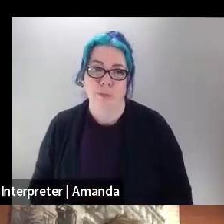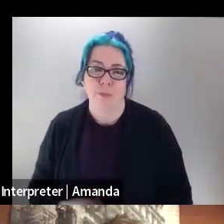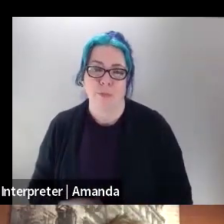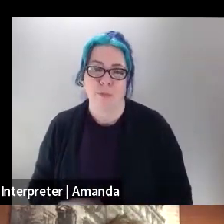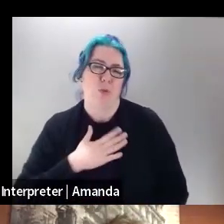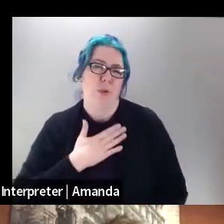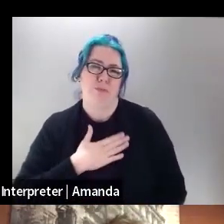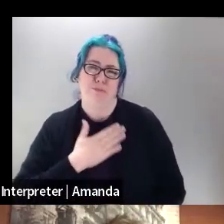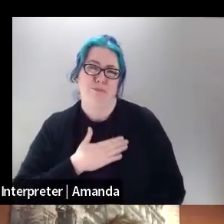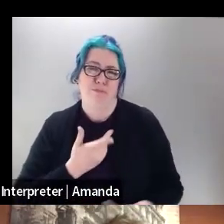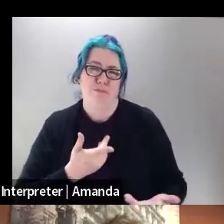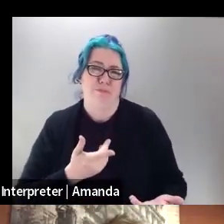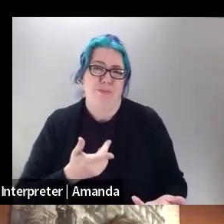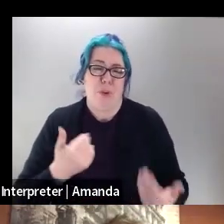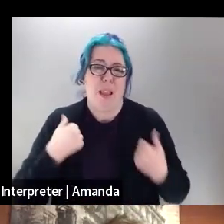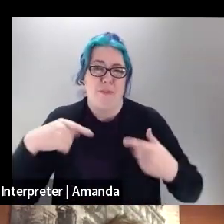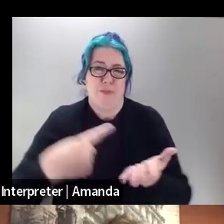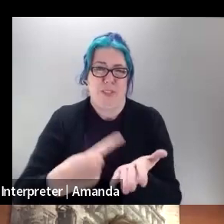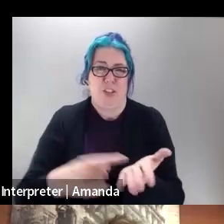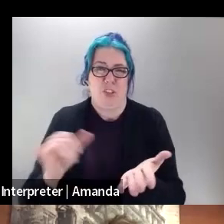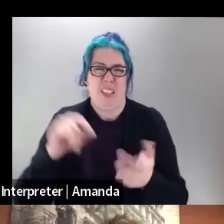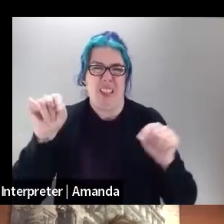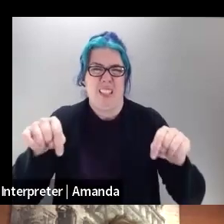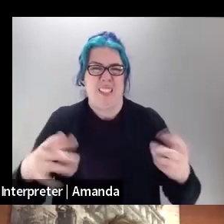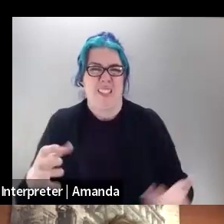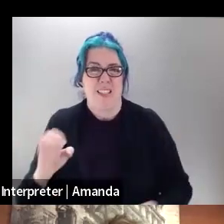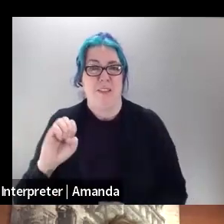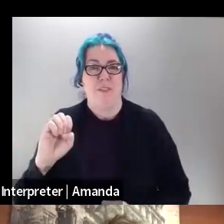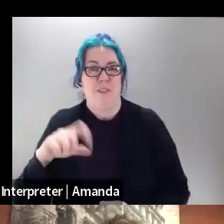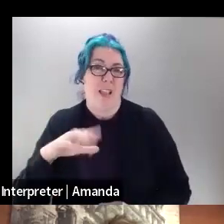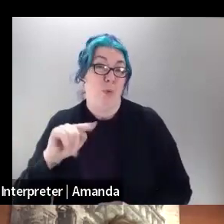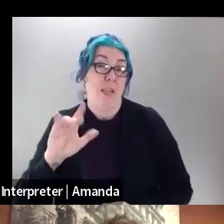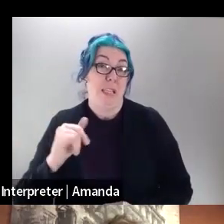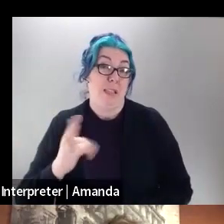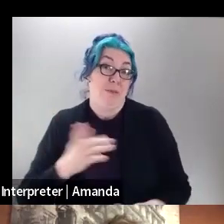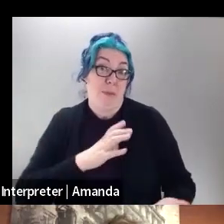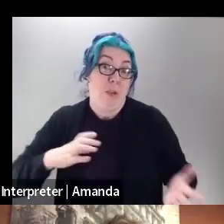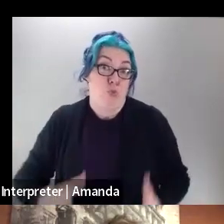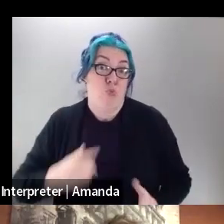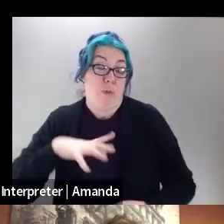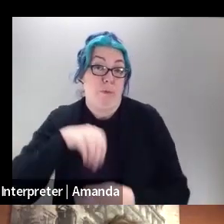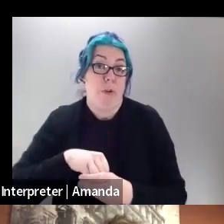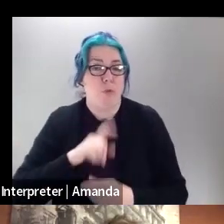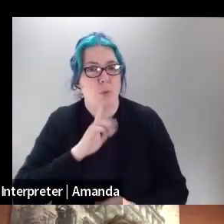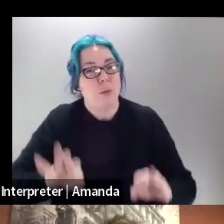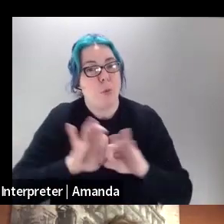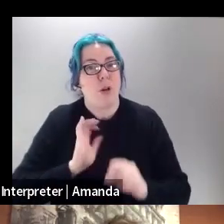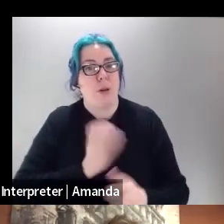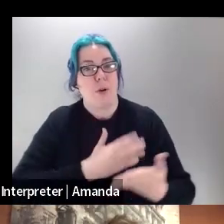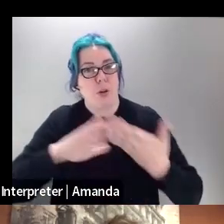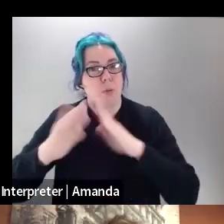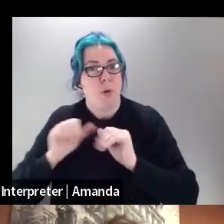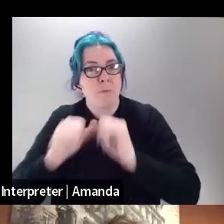conversations. As an equity counselor, I think it's really important for our working community to continue